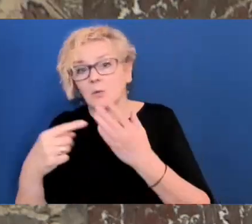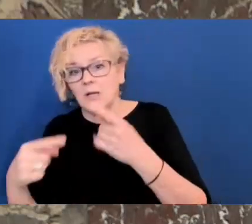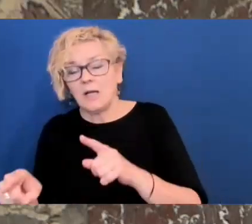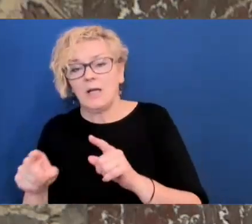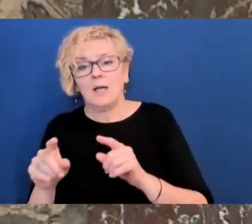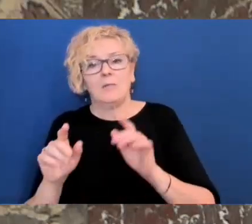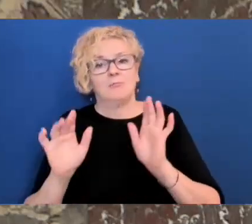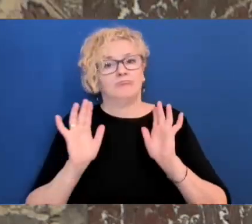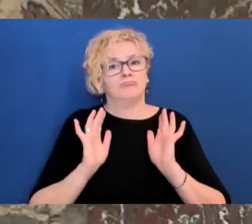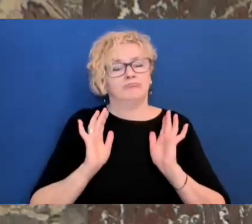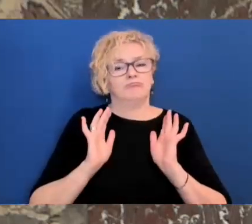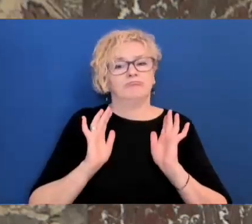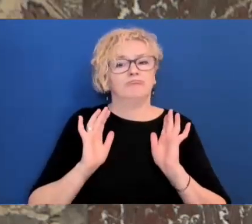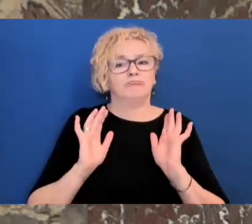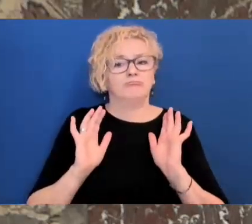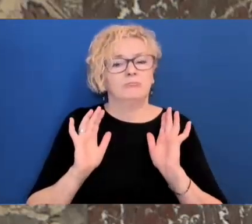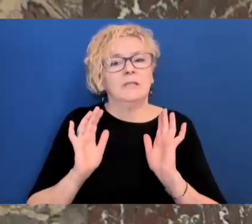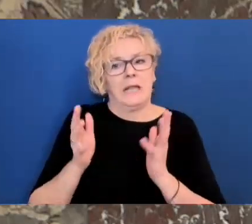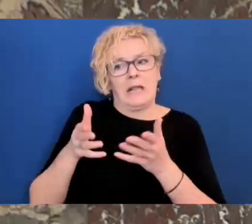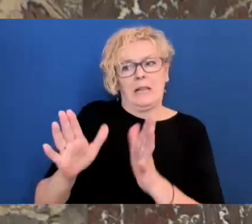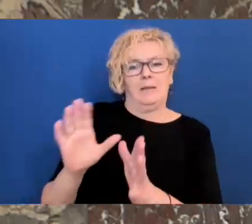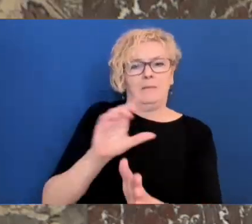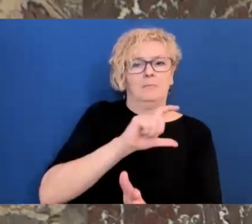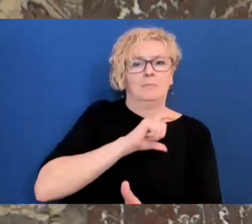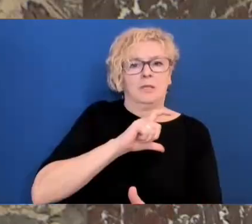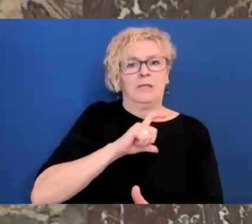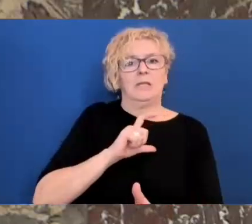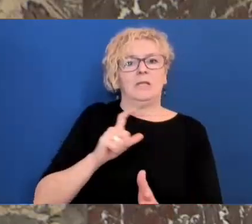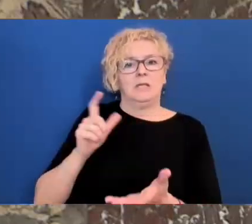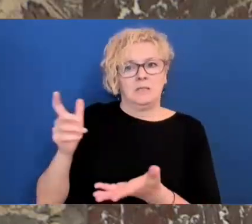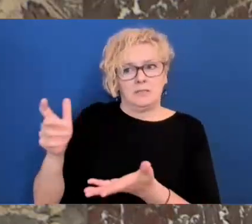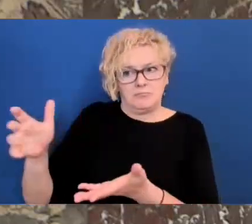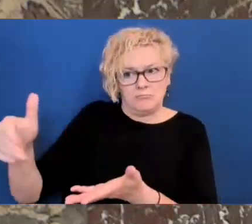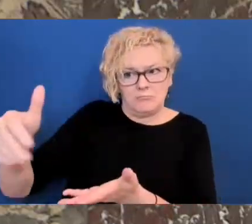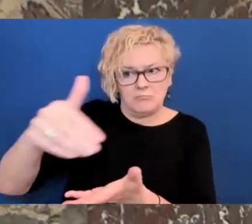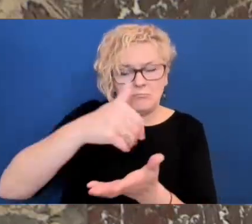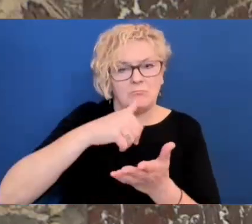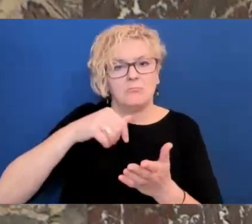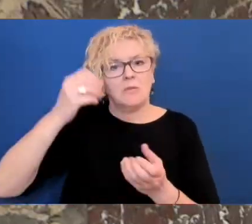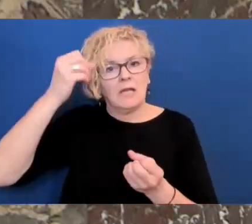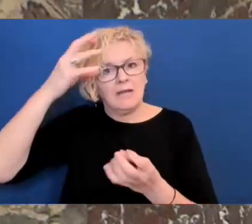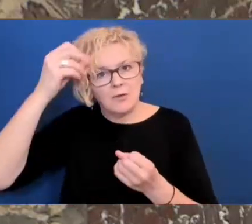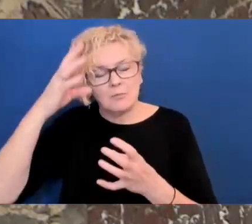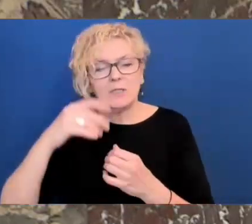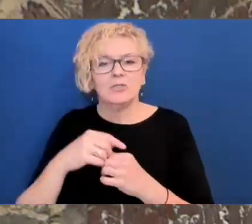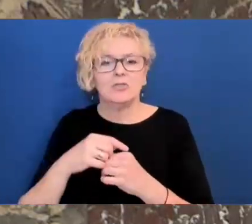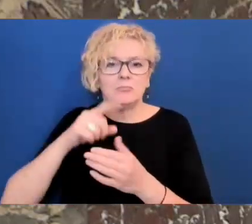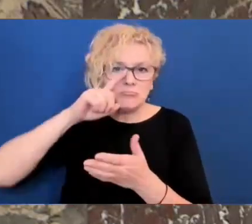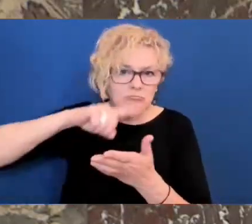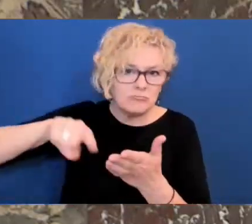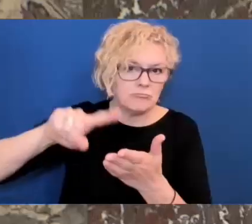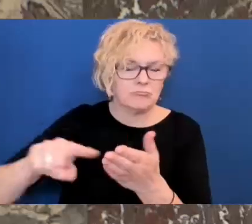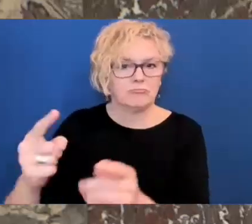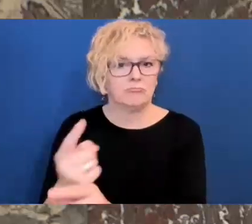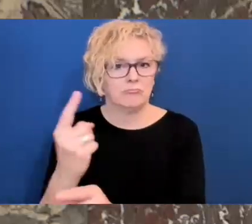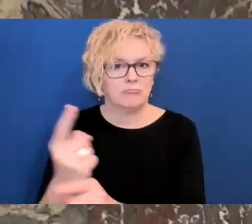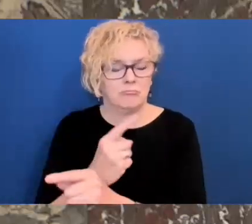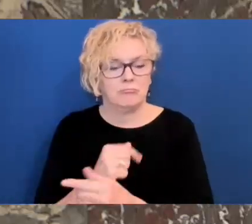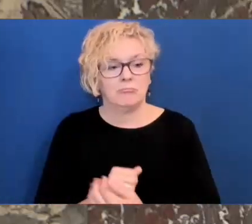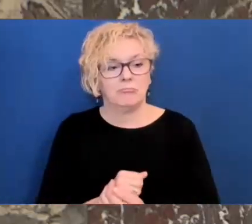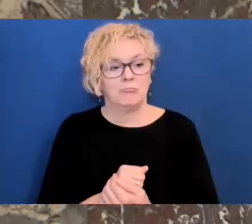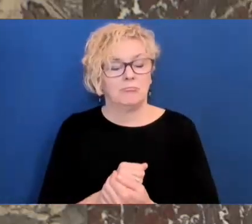or arrest them. The information we have currently from Vancouver Coastal Health is that up to this horrific